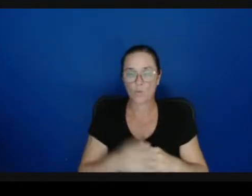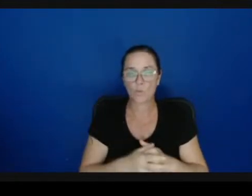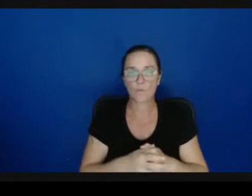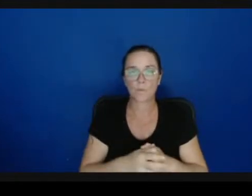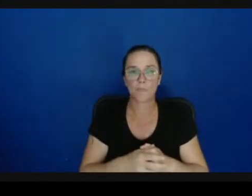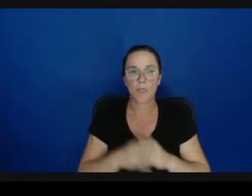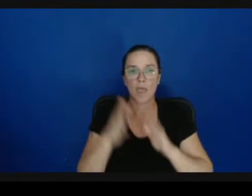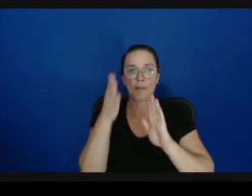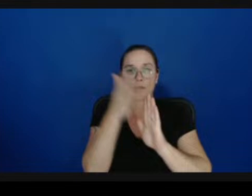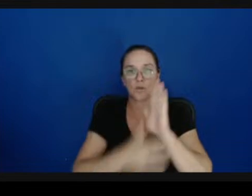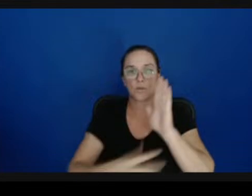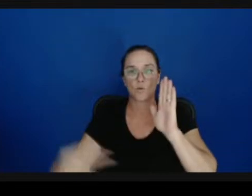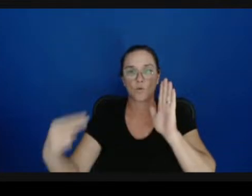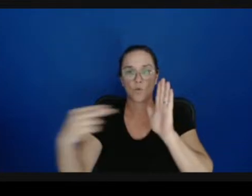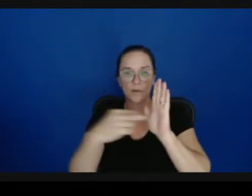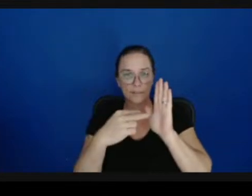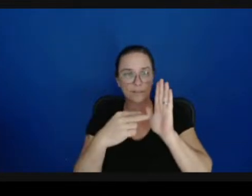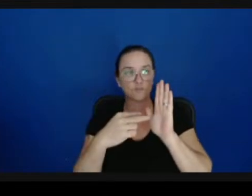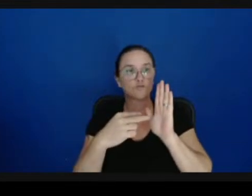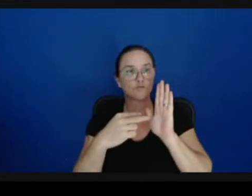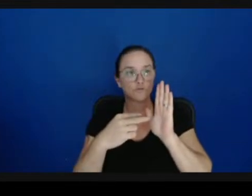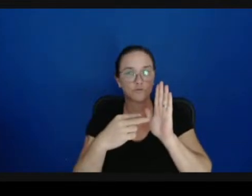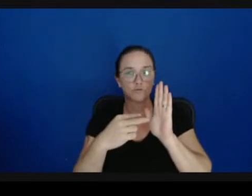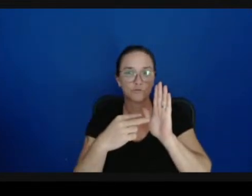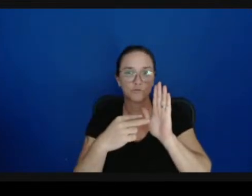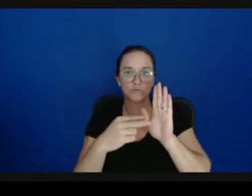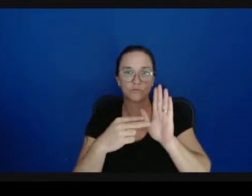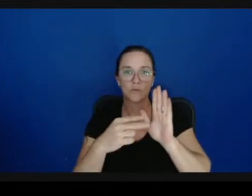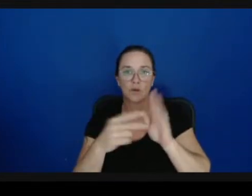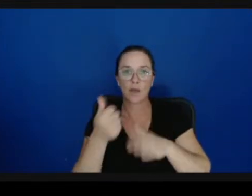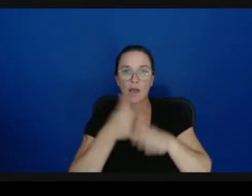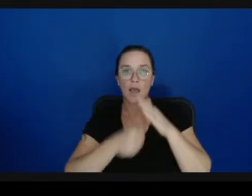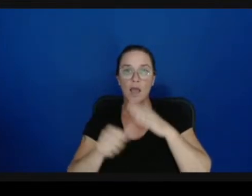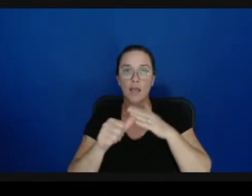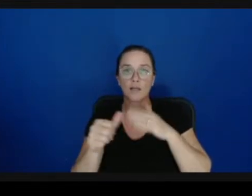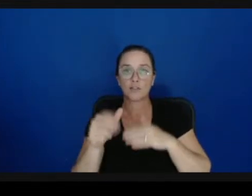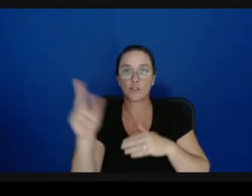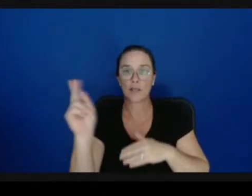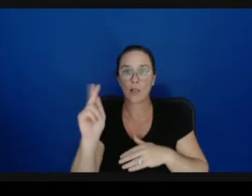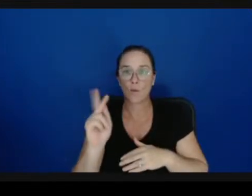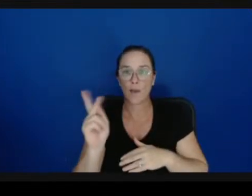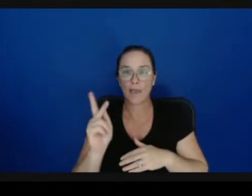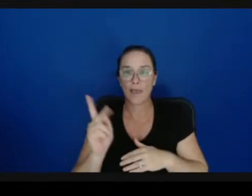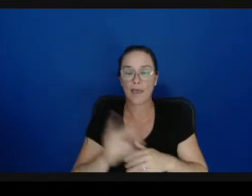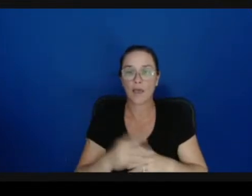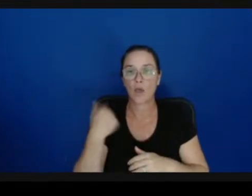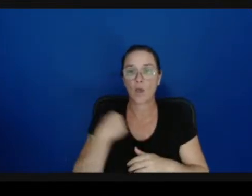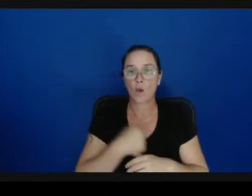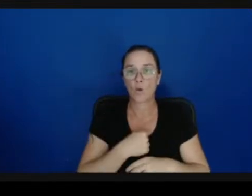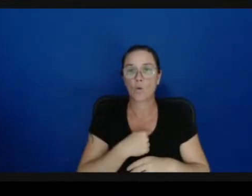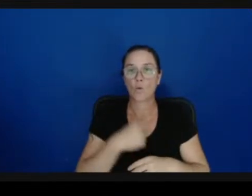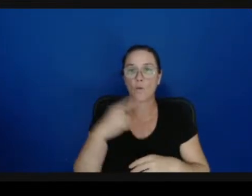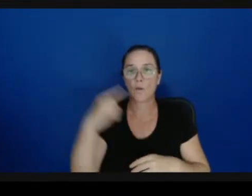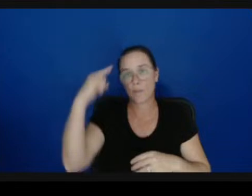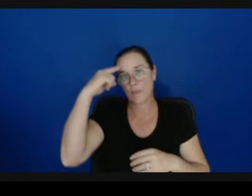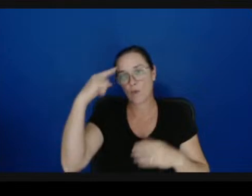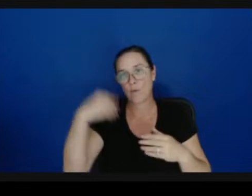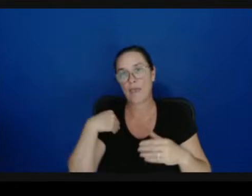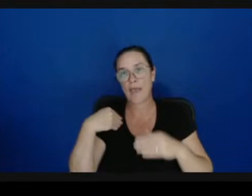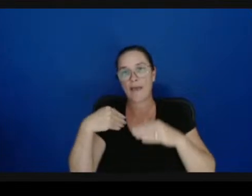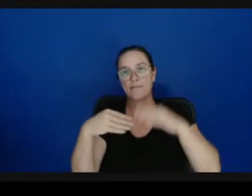section, which we maybe haven't done in a little while. But under Kilauea, it's believed that we have a